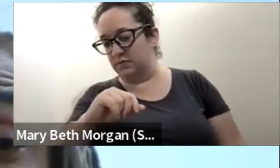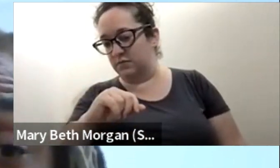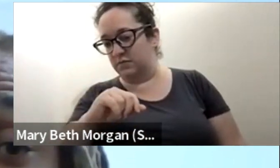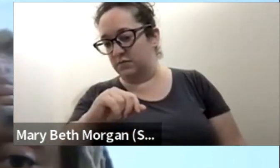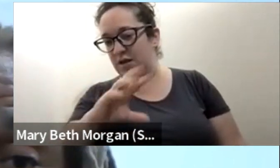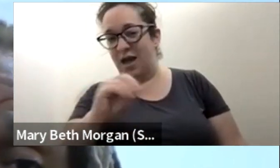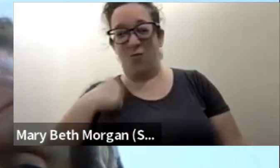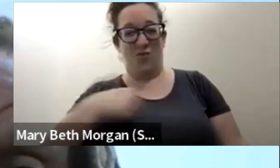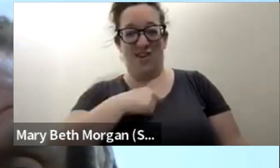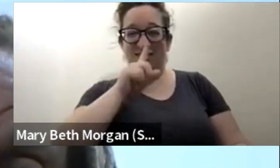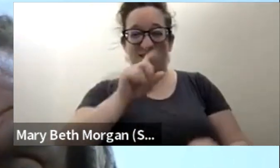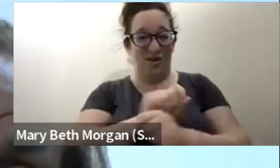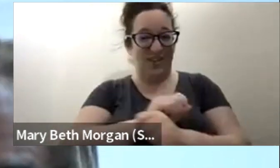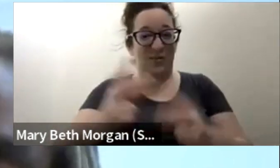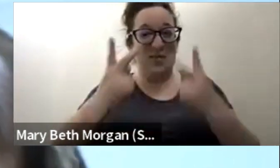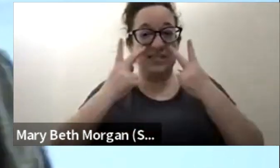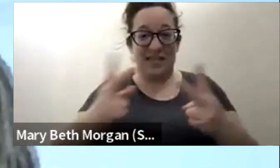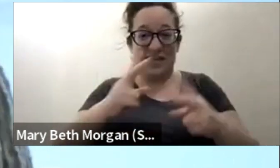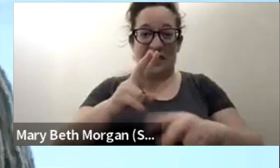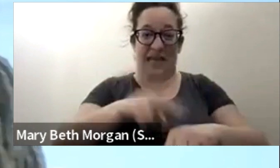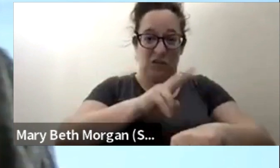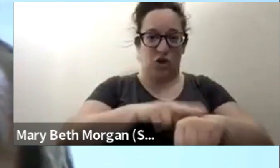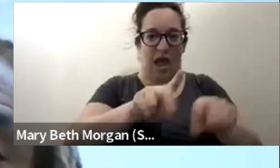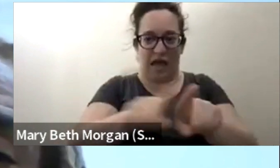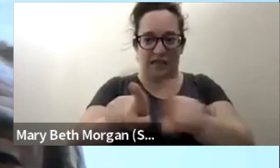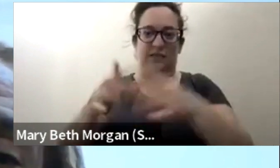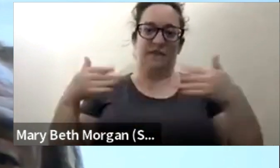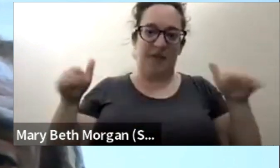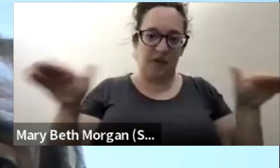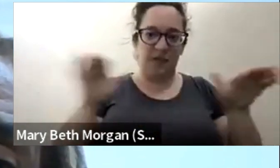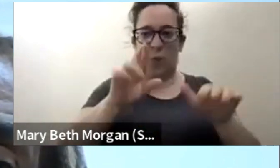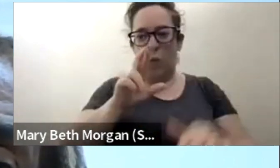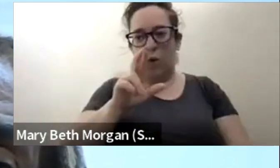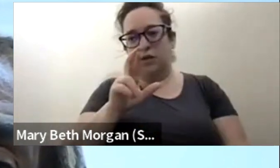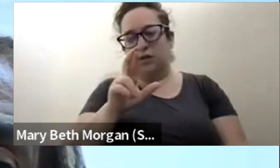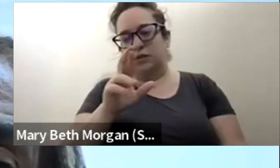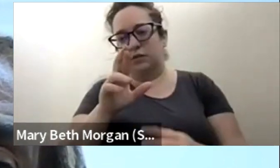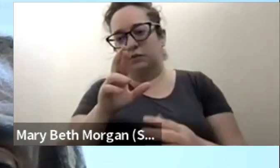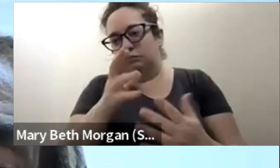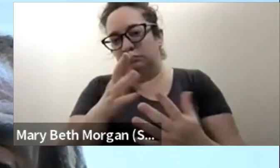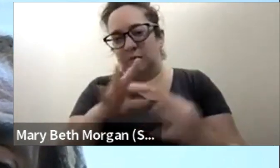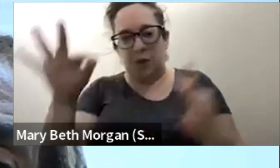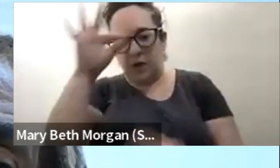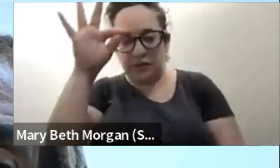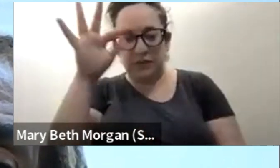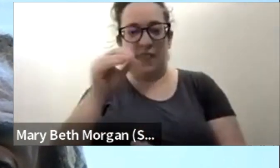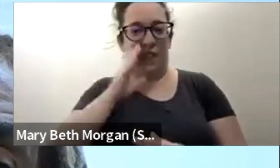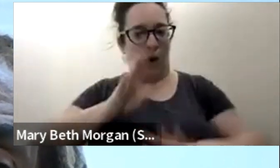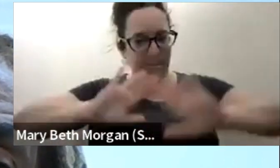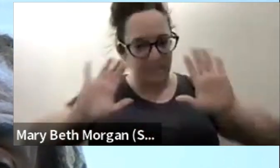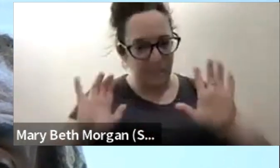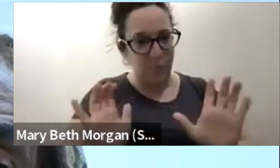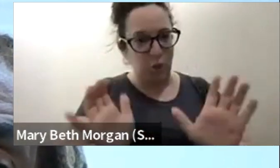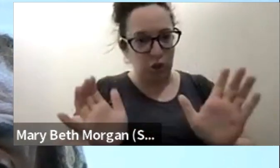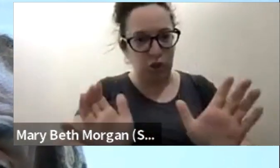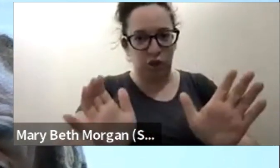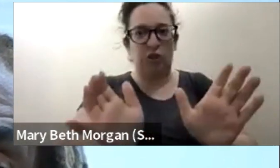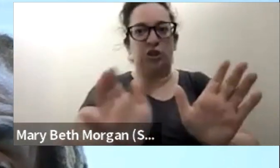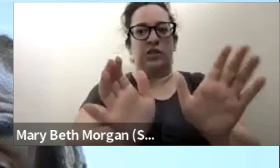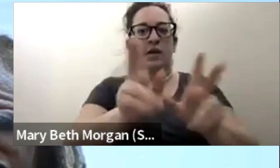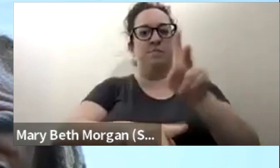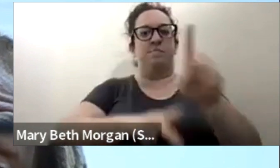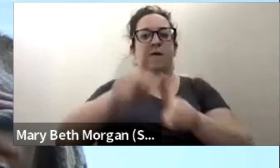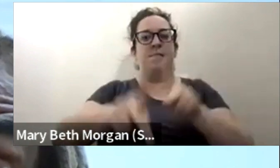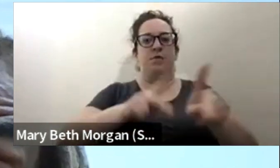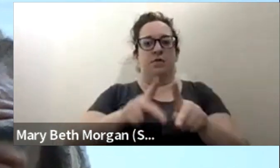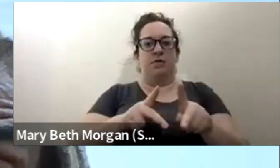arrangements like arranged marriages, for instance. It pushes them into a place where you're going with what you feel, not what you've been told to